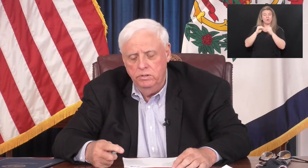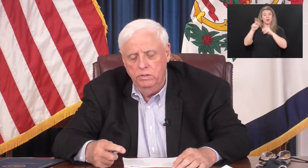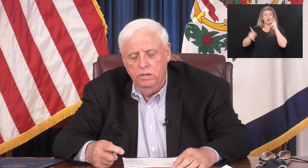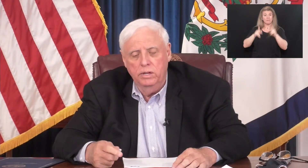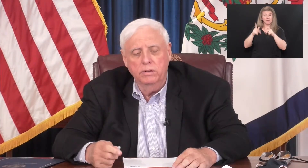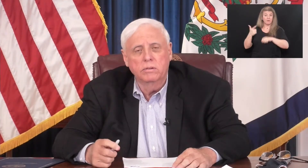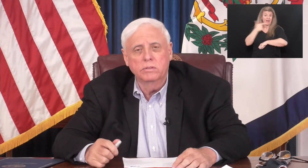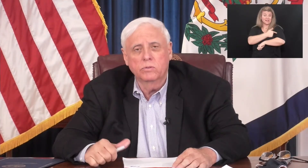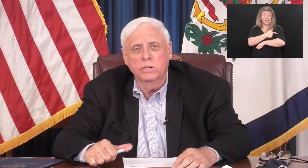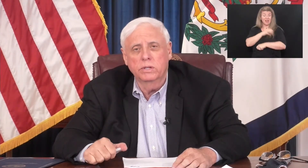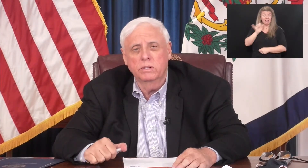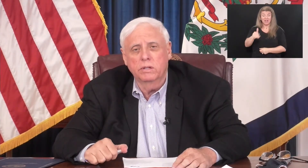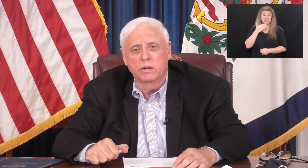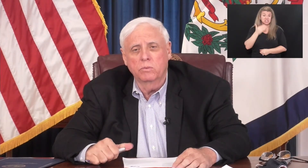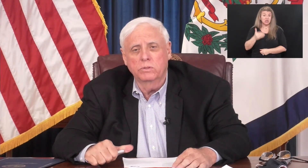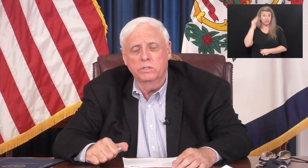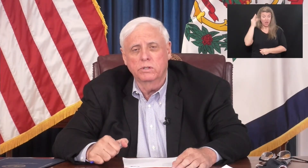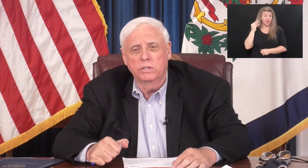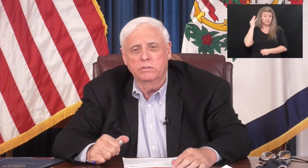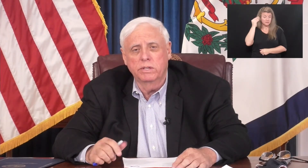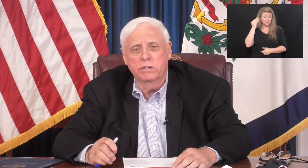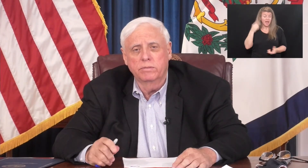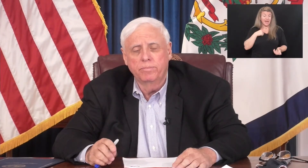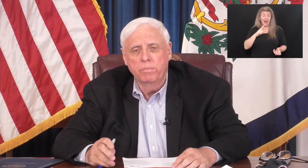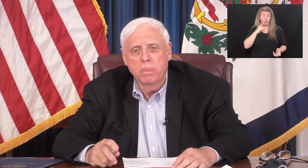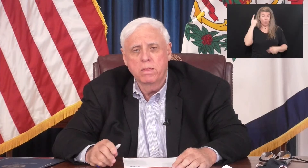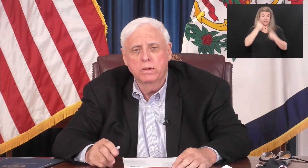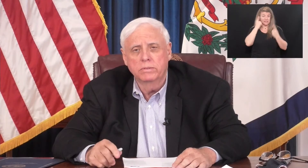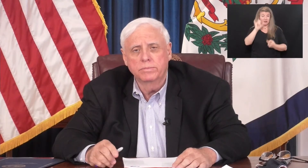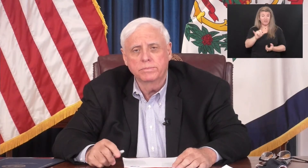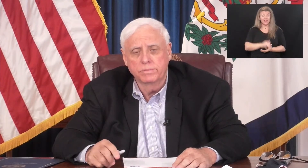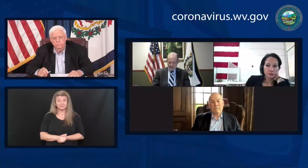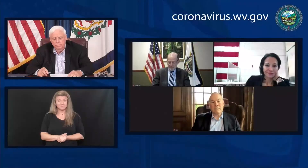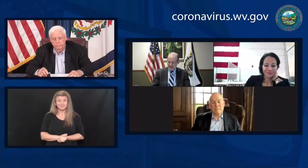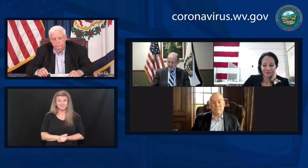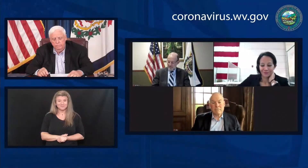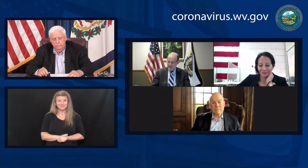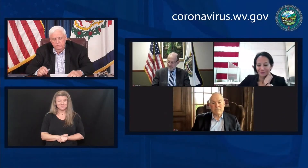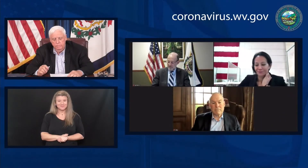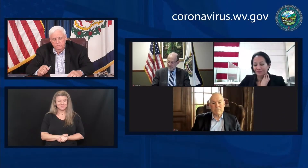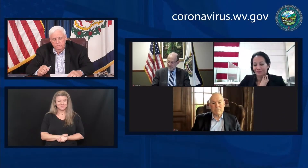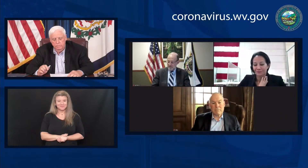mean, it's a good thought. It's a really good thought, and we'll surely consider.